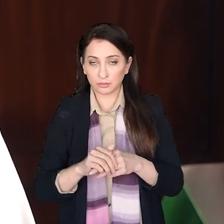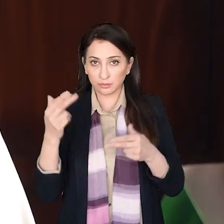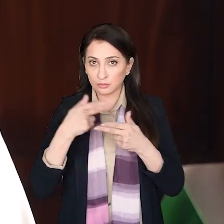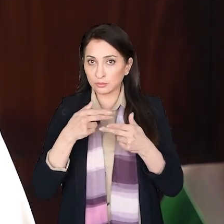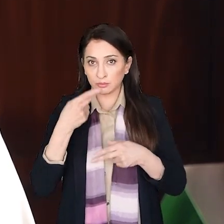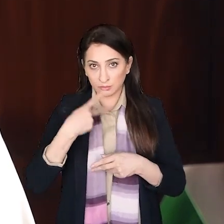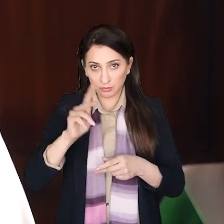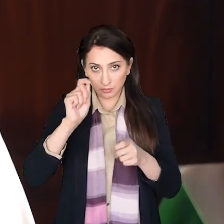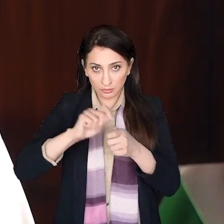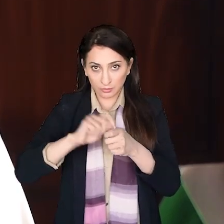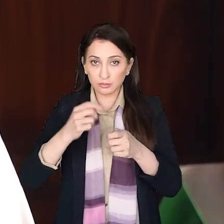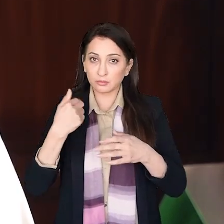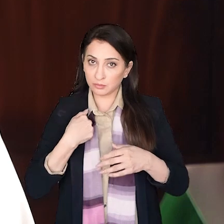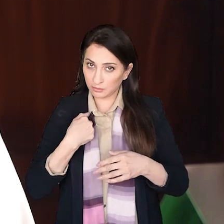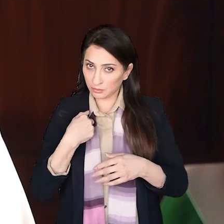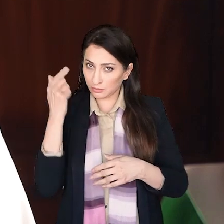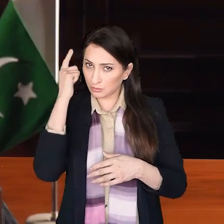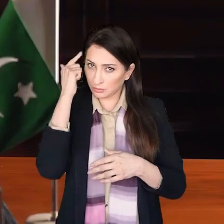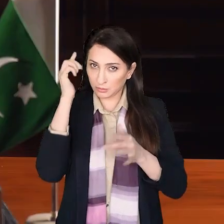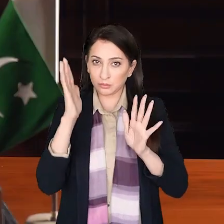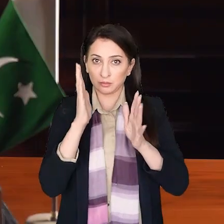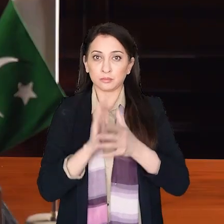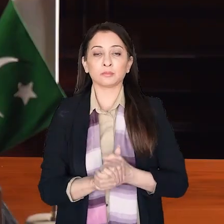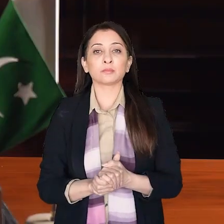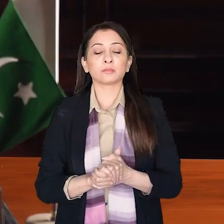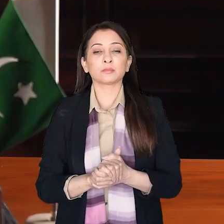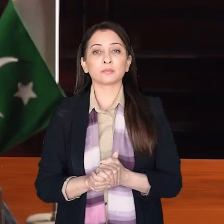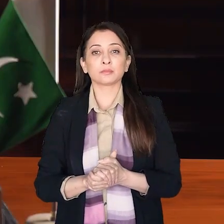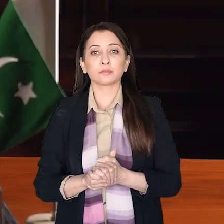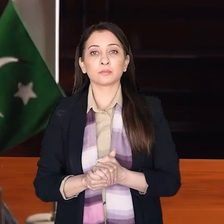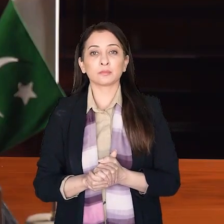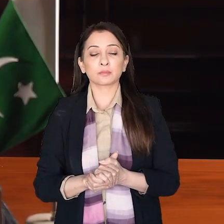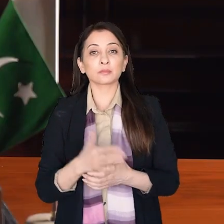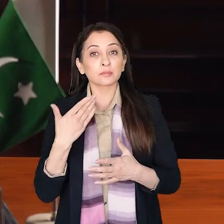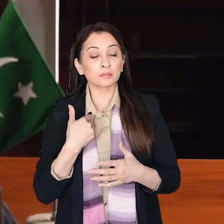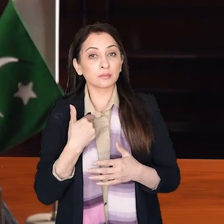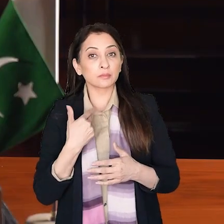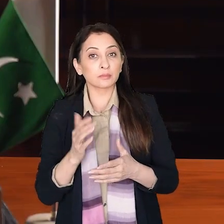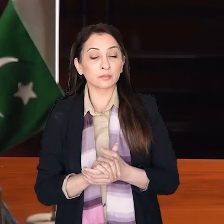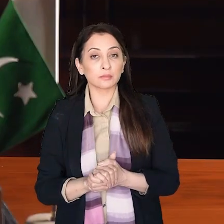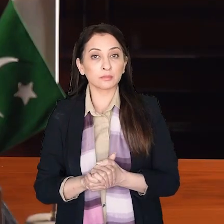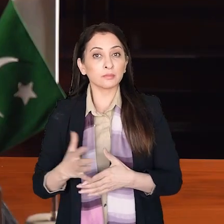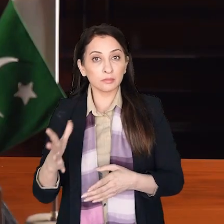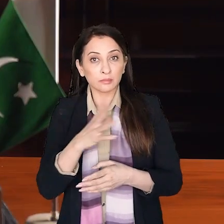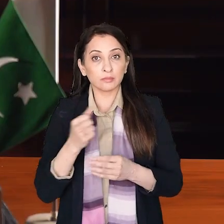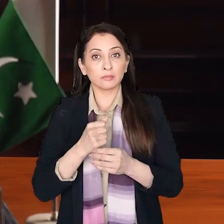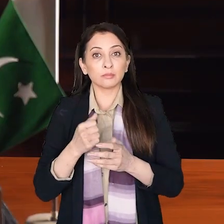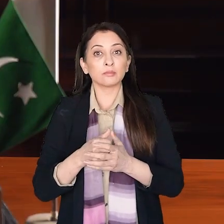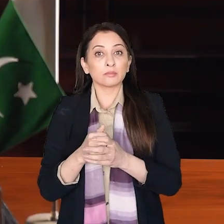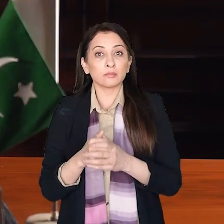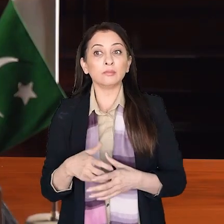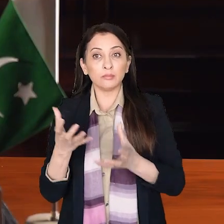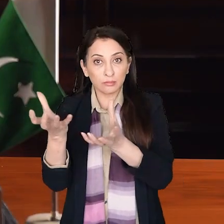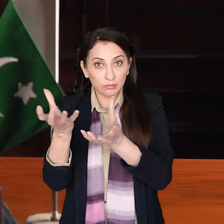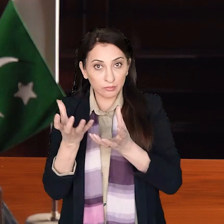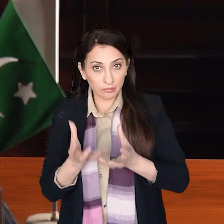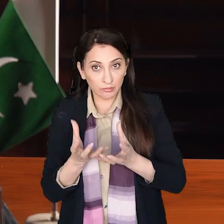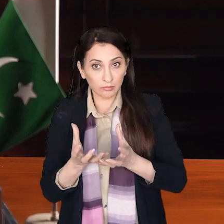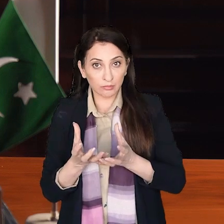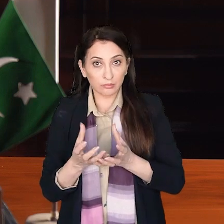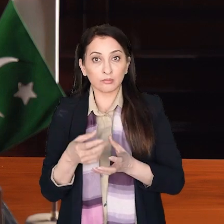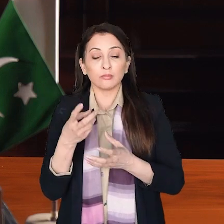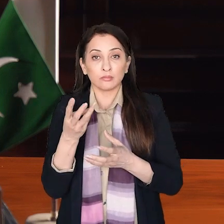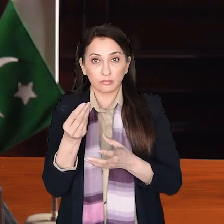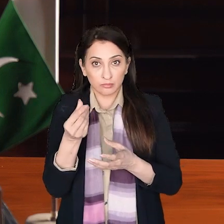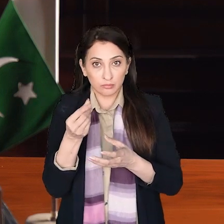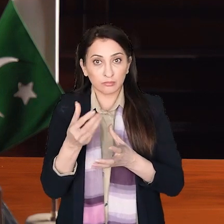sustainable manufacturing, in my humble opinion, is that we have this habit of depending on import for our specific